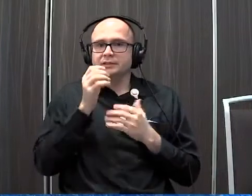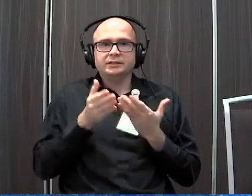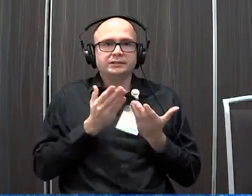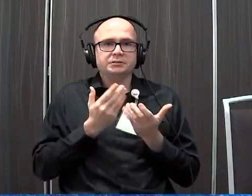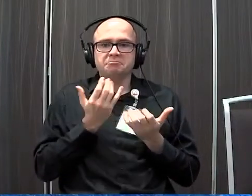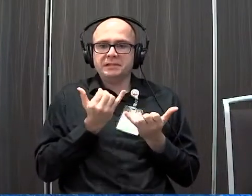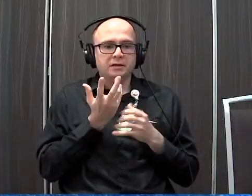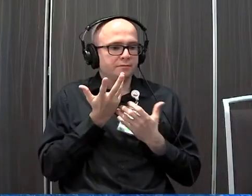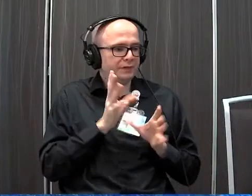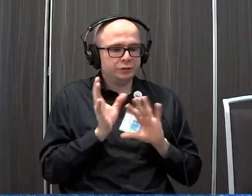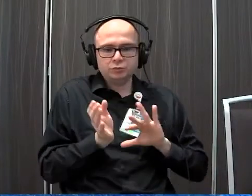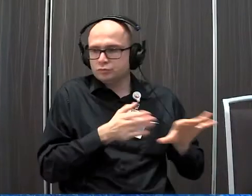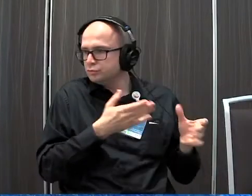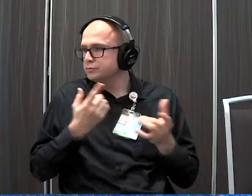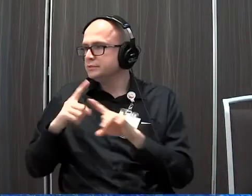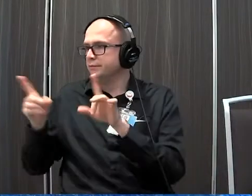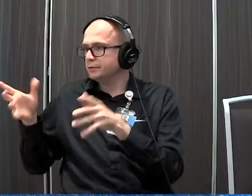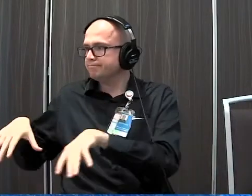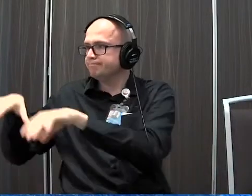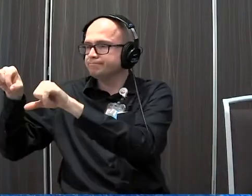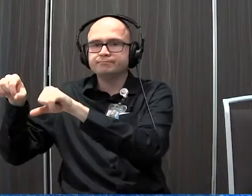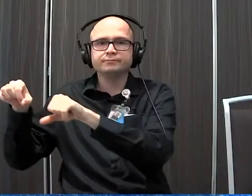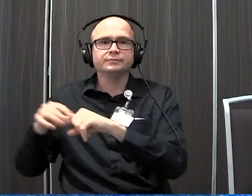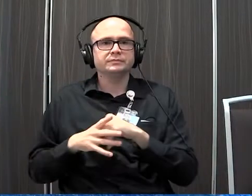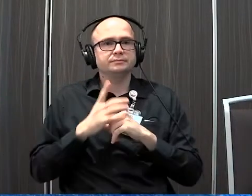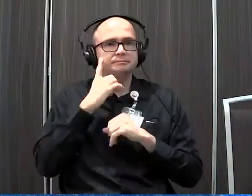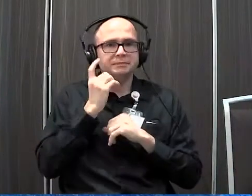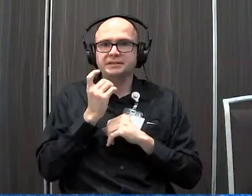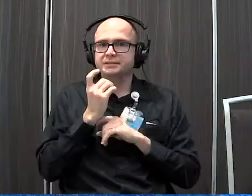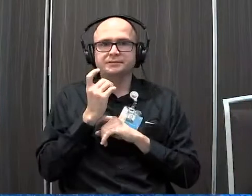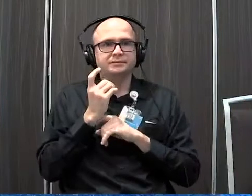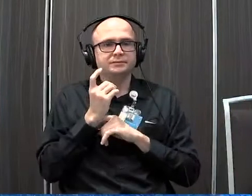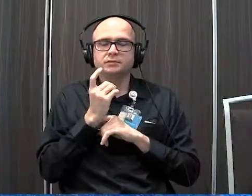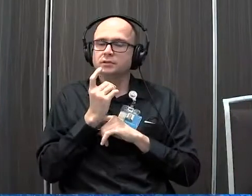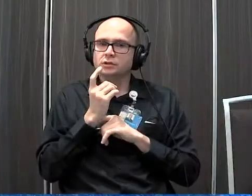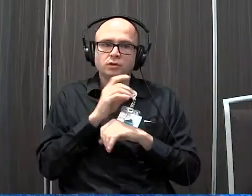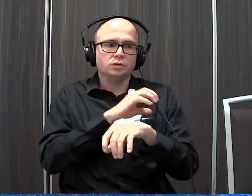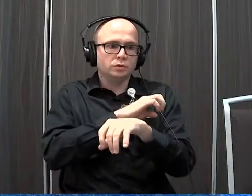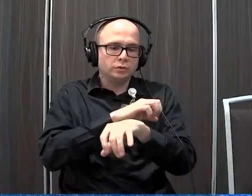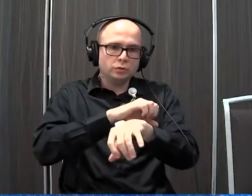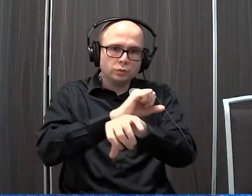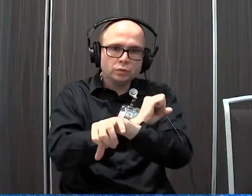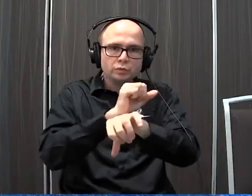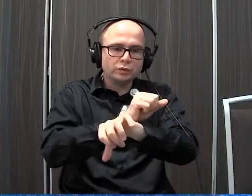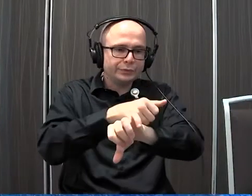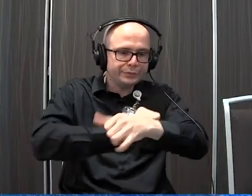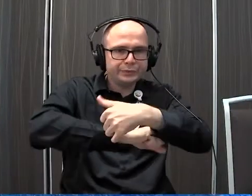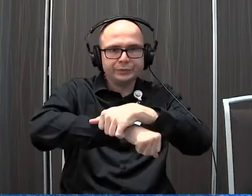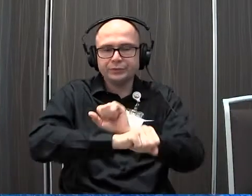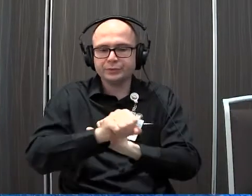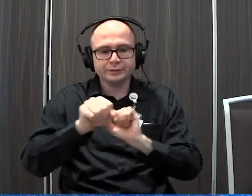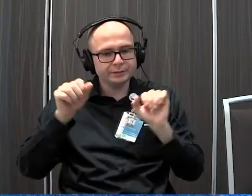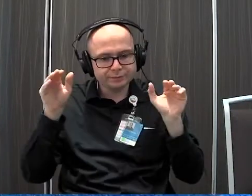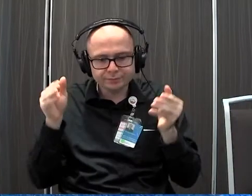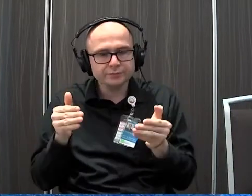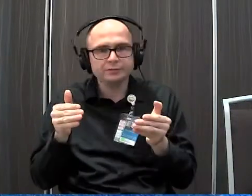okay, now I'm focusing on something else, because it does take more effort to be able to really devote their attention to something than it